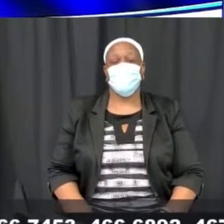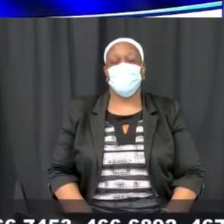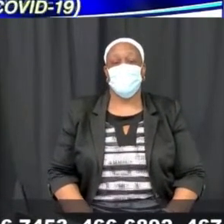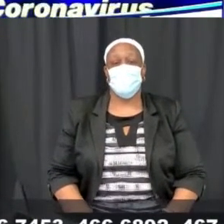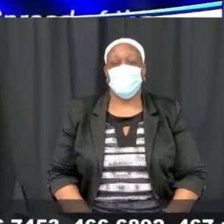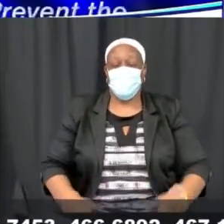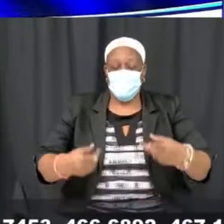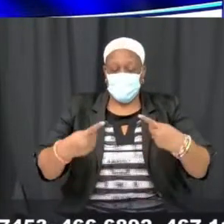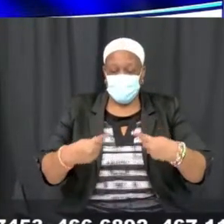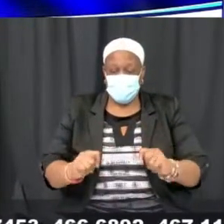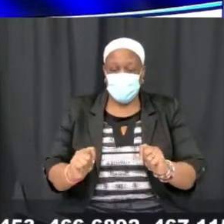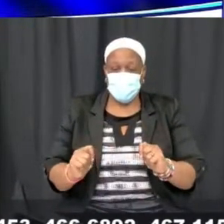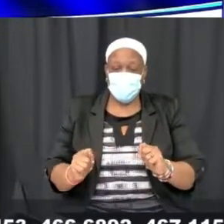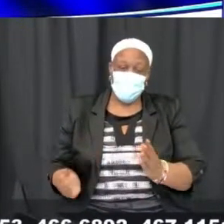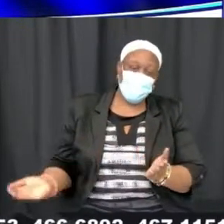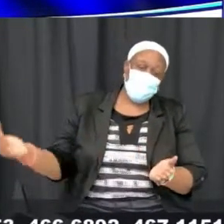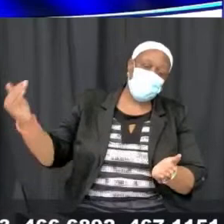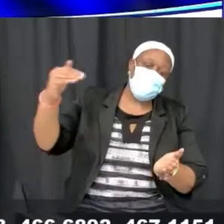this challenge,